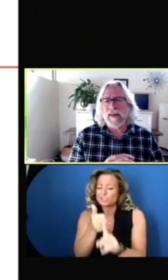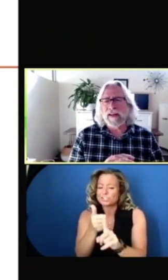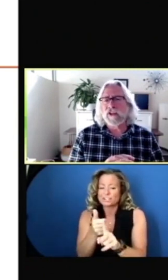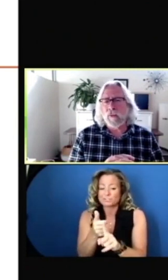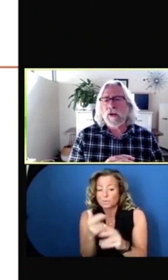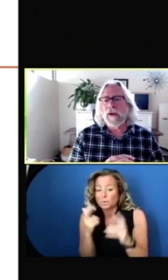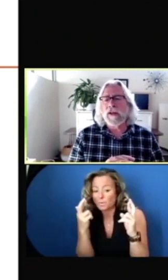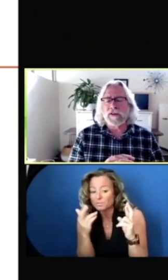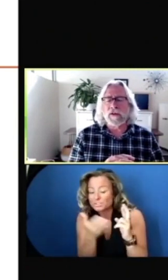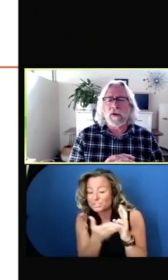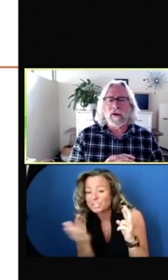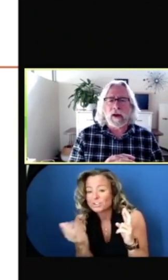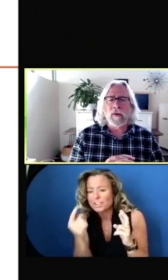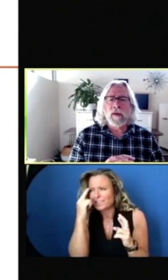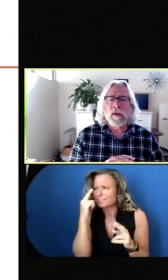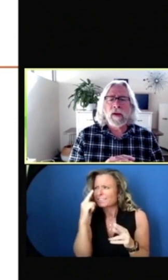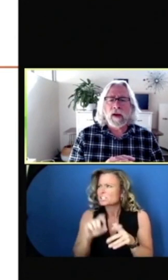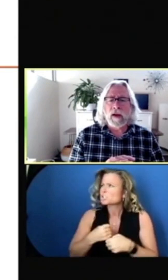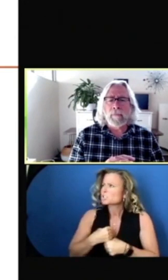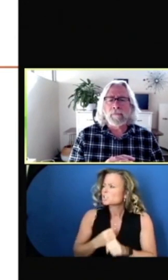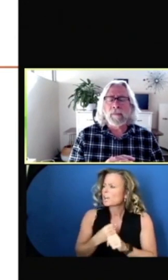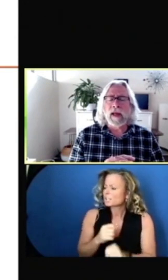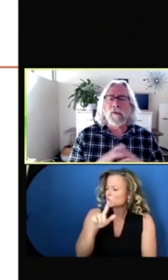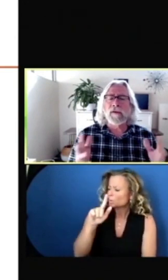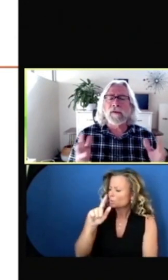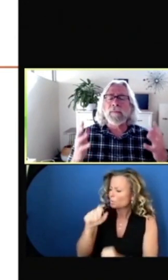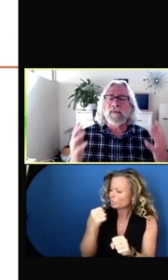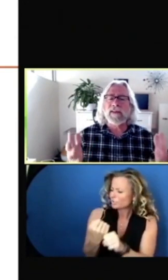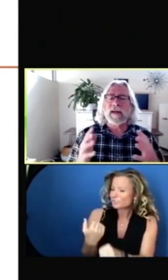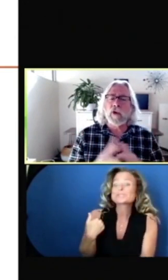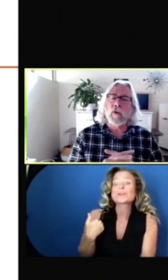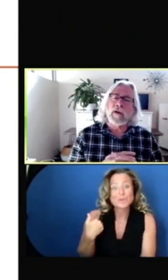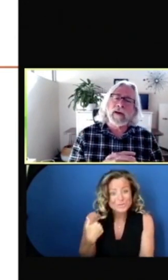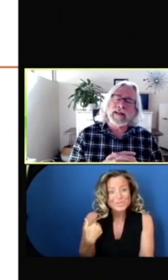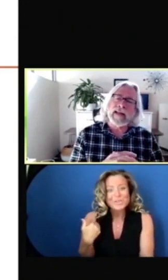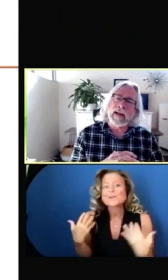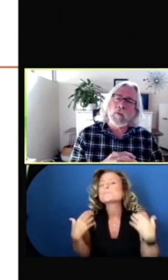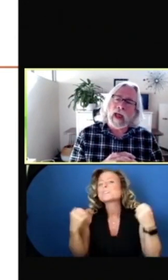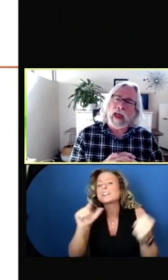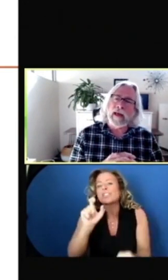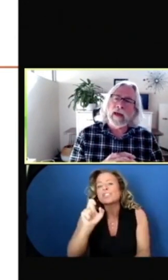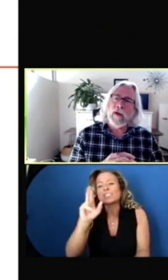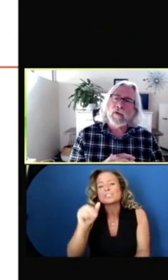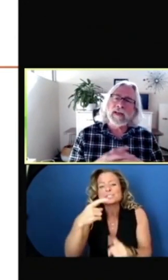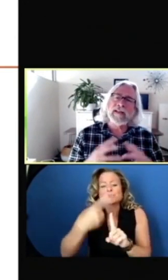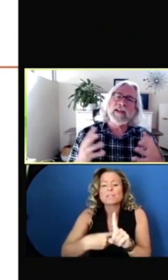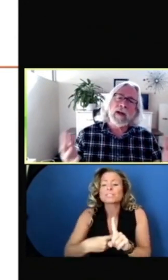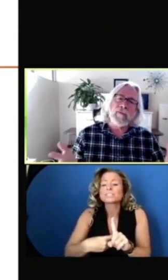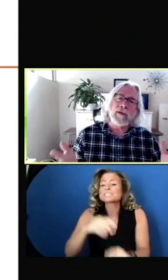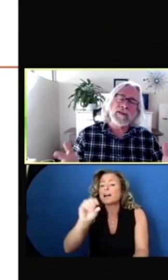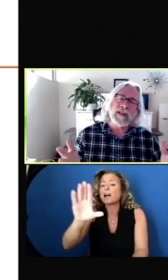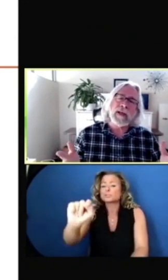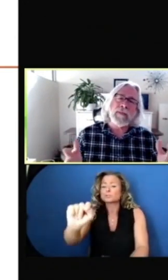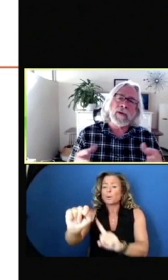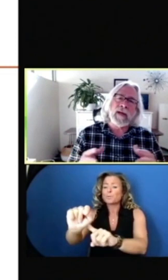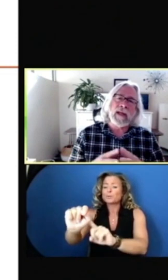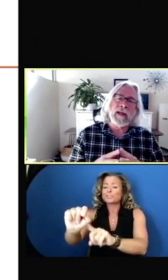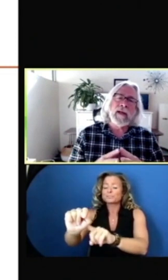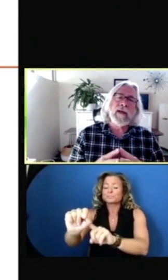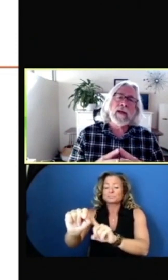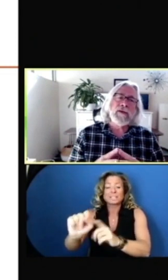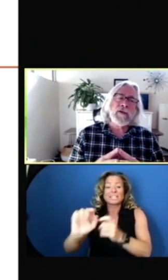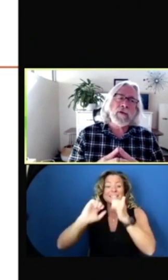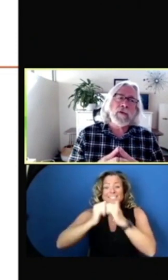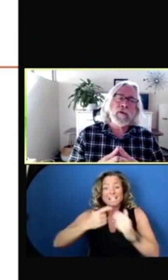this, I think it's 21 years ago now. But Health Literacy Month is October. It's a way for us in the health literacy